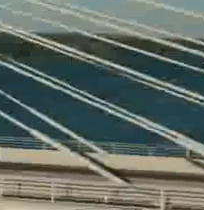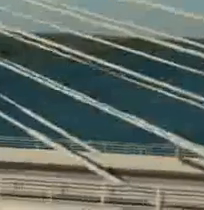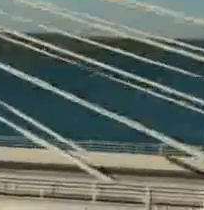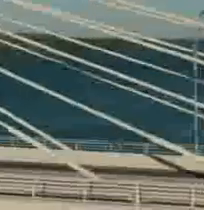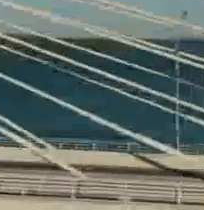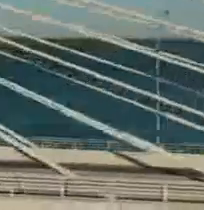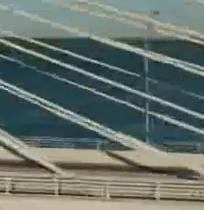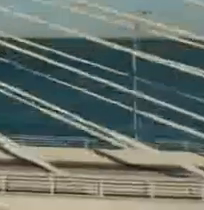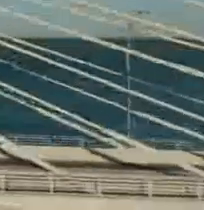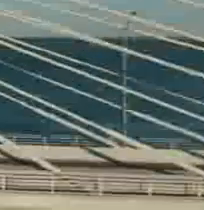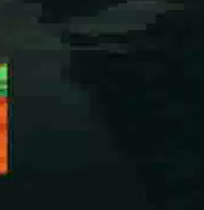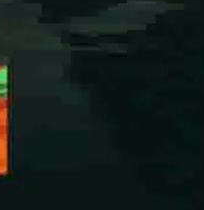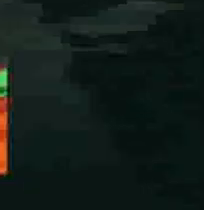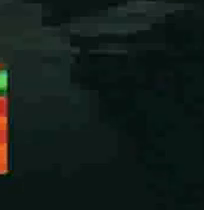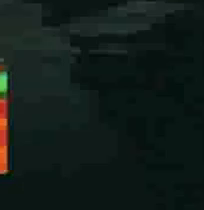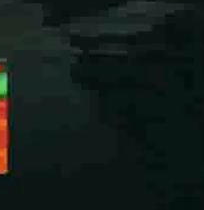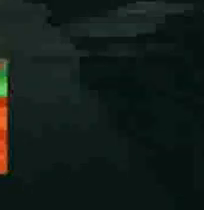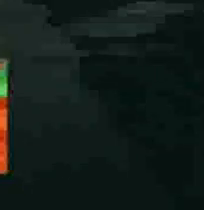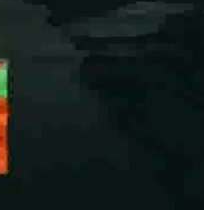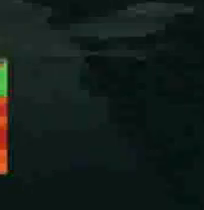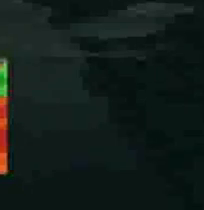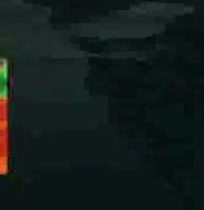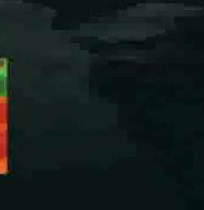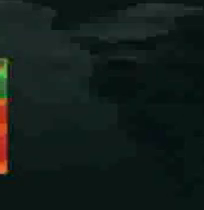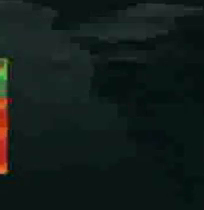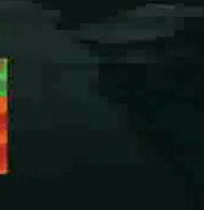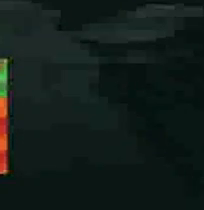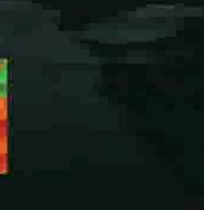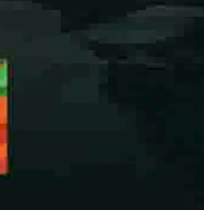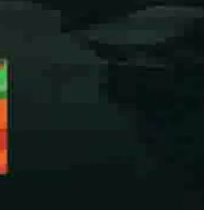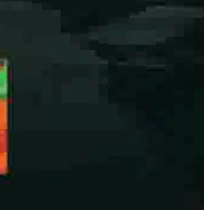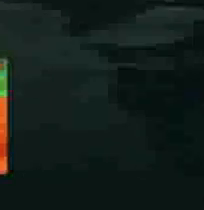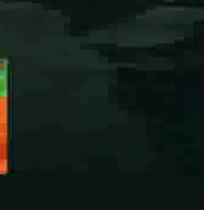your destination. Zambia, one nation.